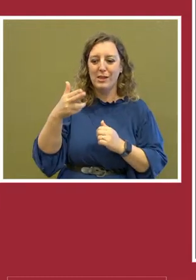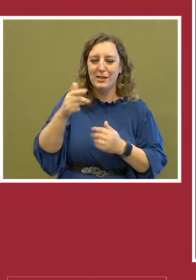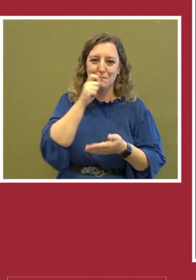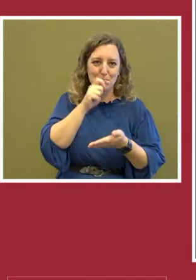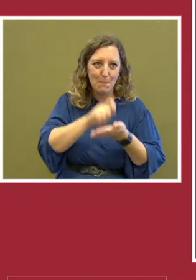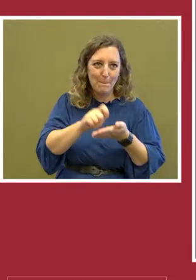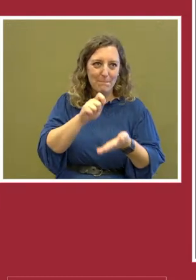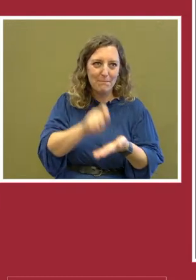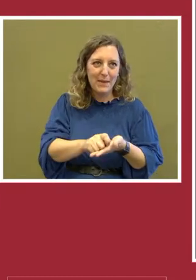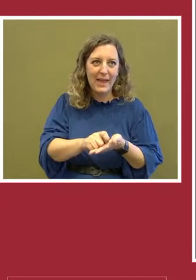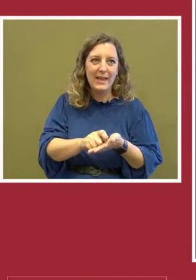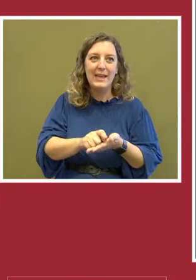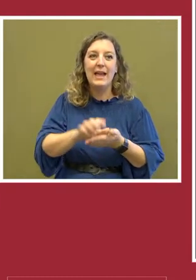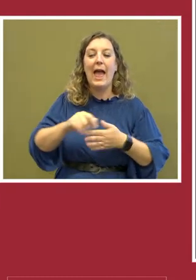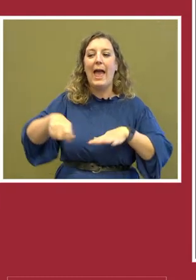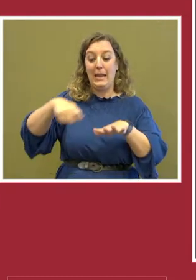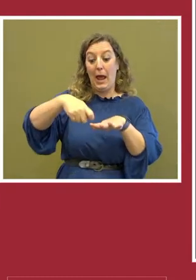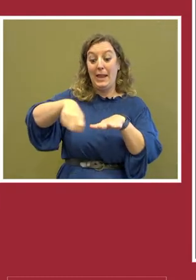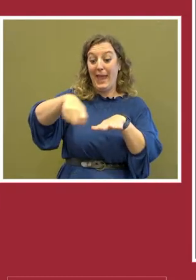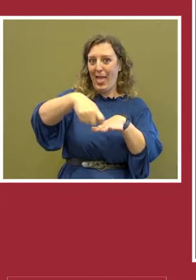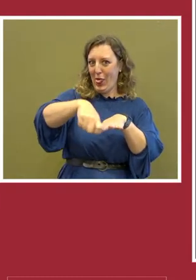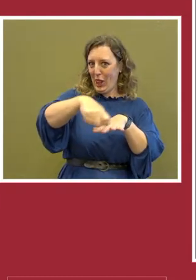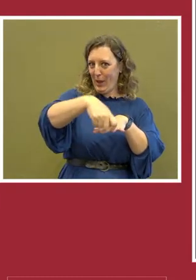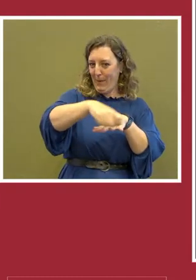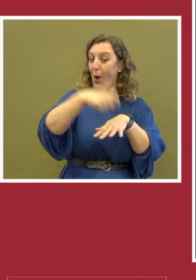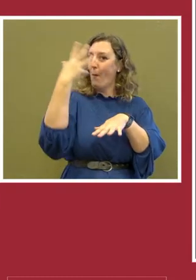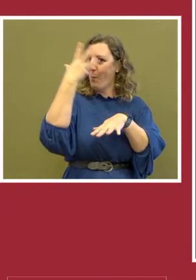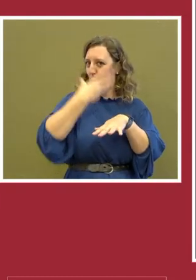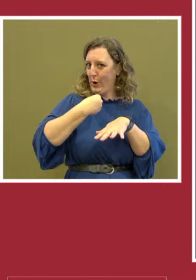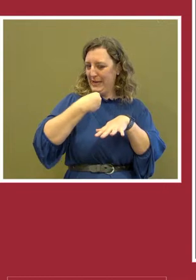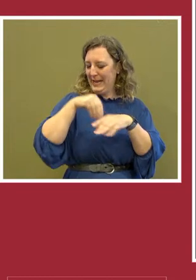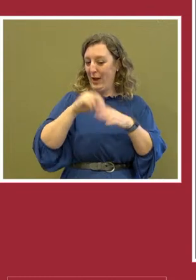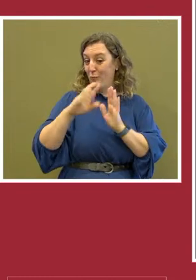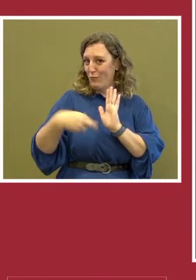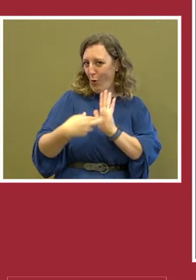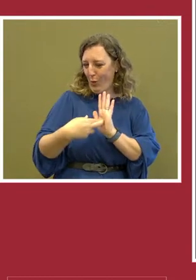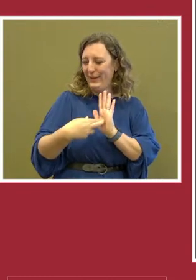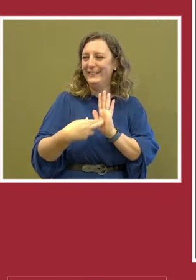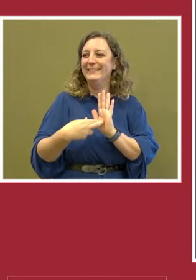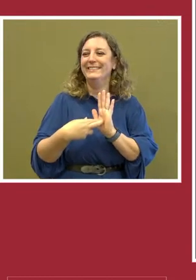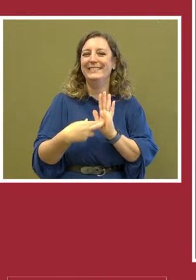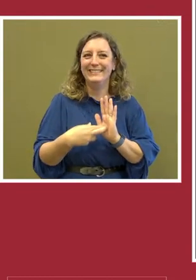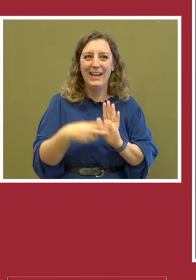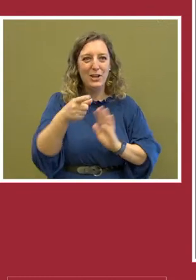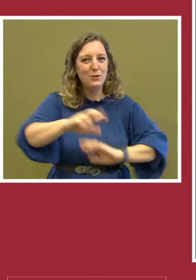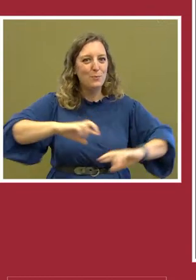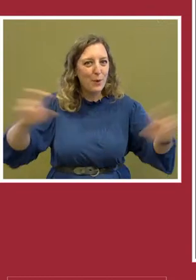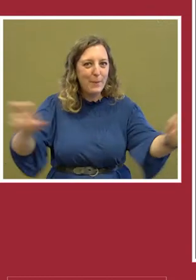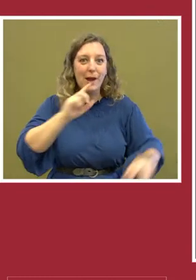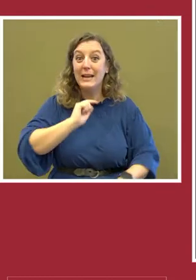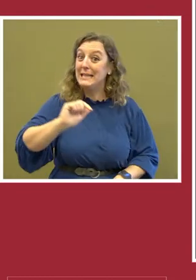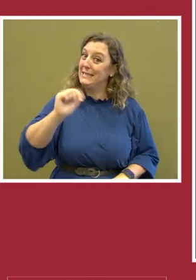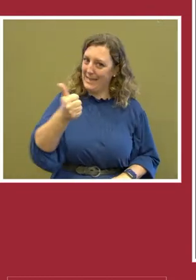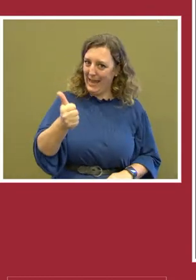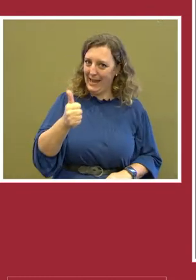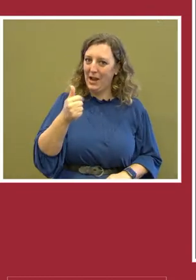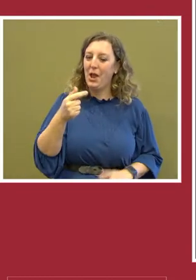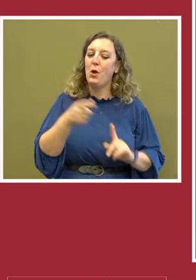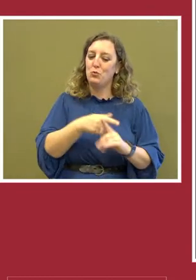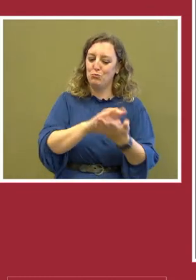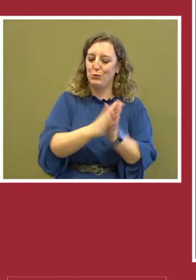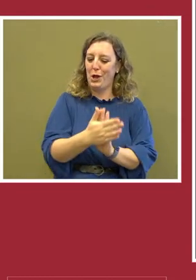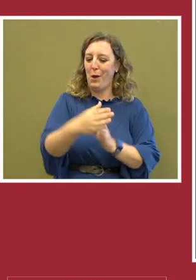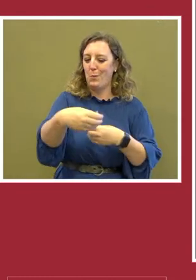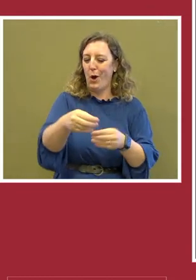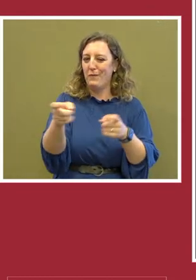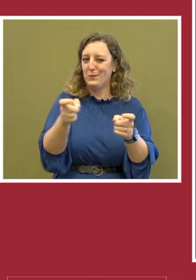pens and her nail polish so that she is pretty in her role. She was prepared at age 10 to be the office